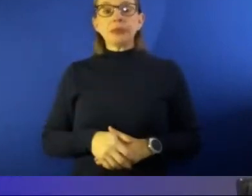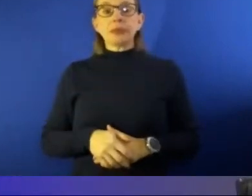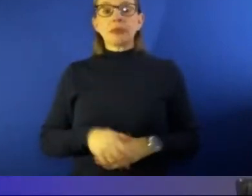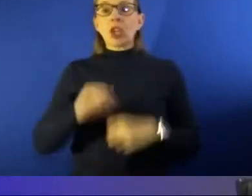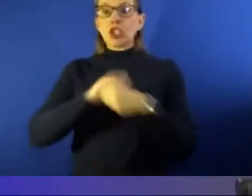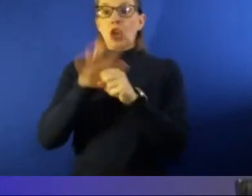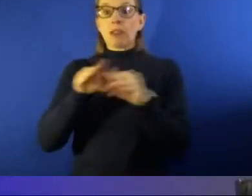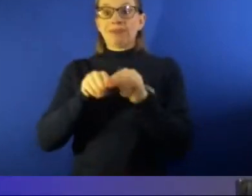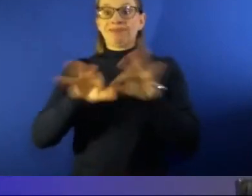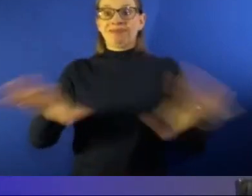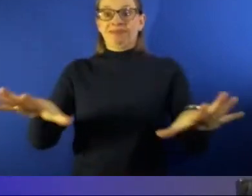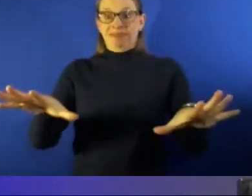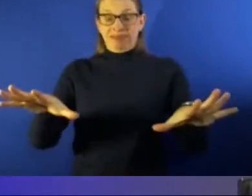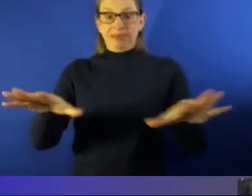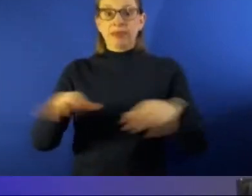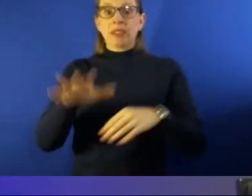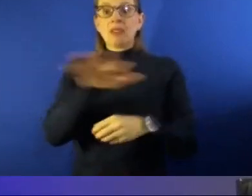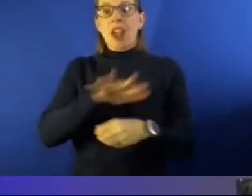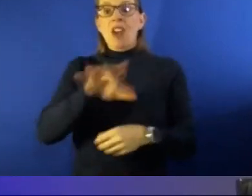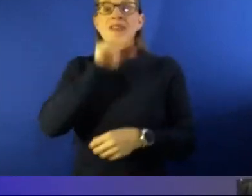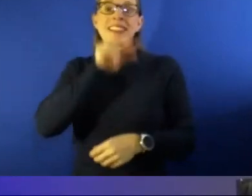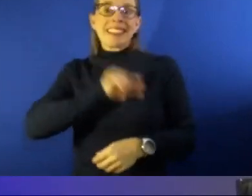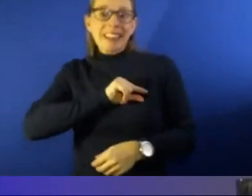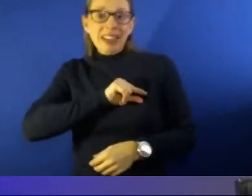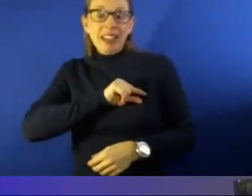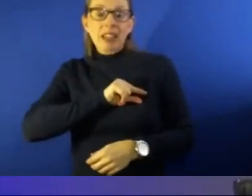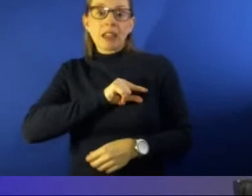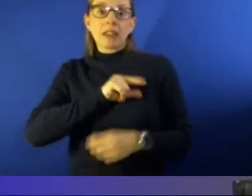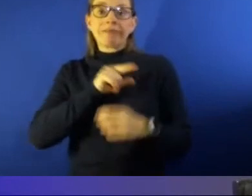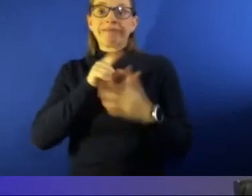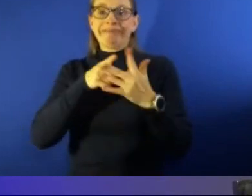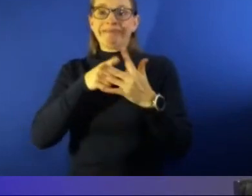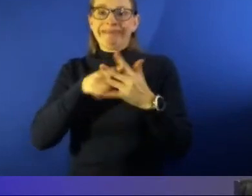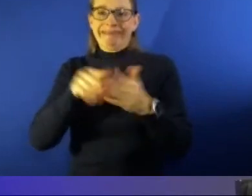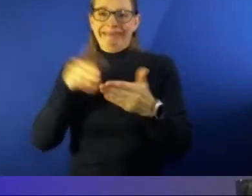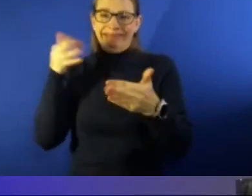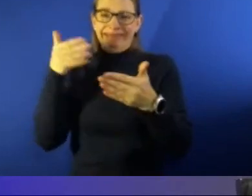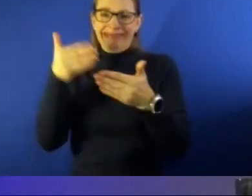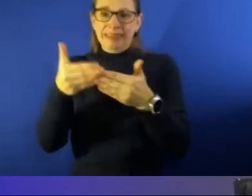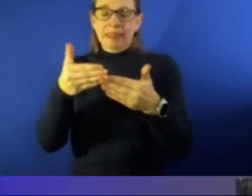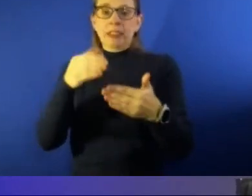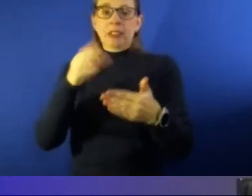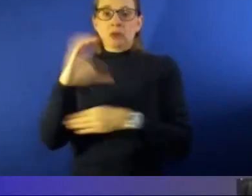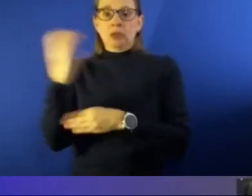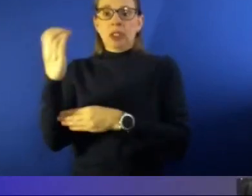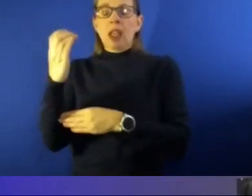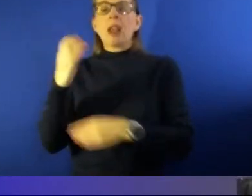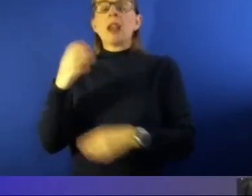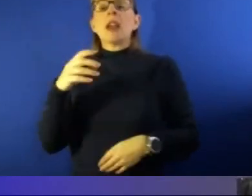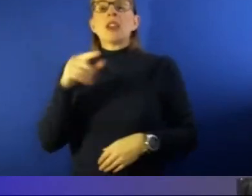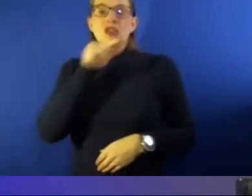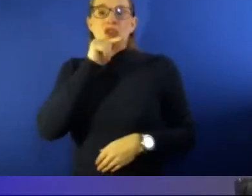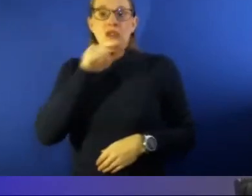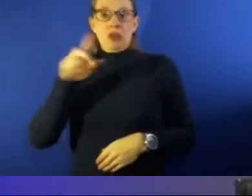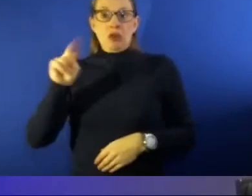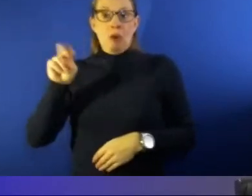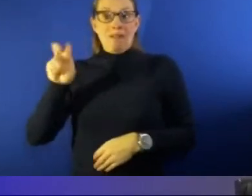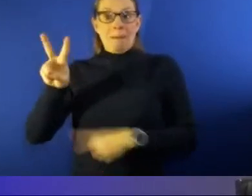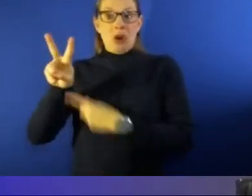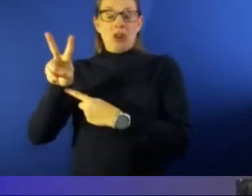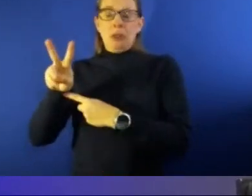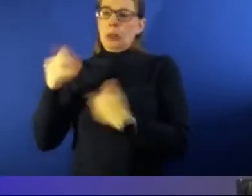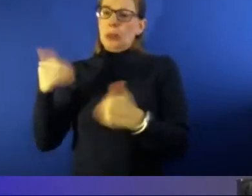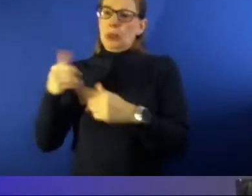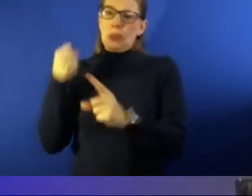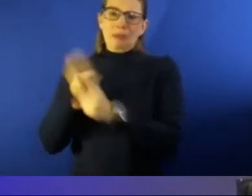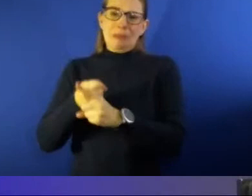was right around Thanksgiving and heading into Christmas. But really November was hard for Kansas. Mm-hmm. And so my hope is that if we can make it